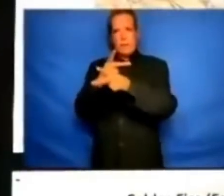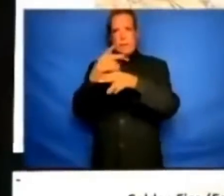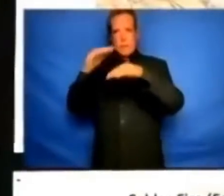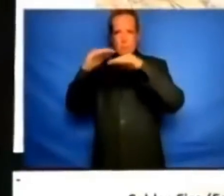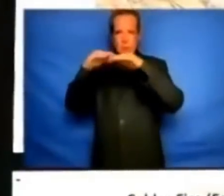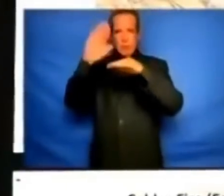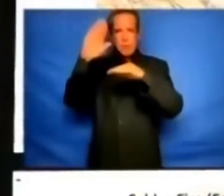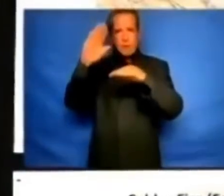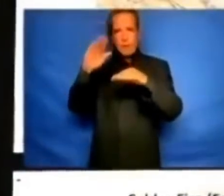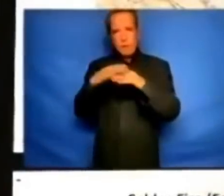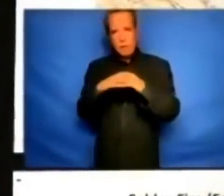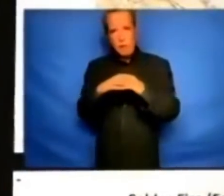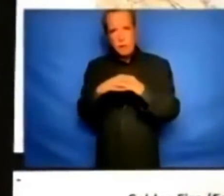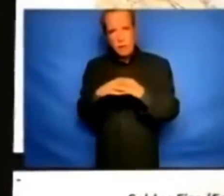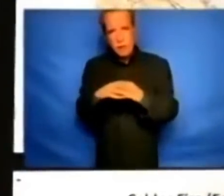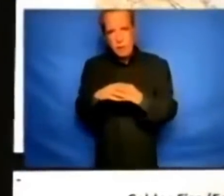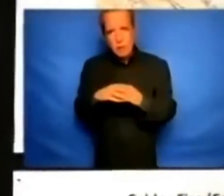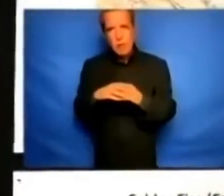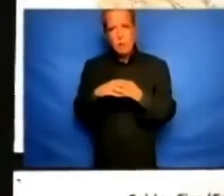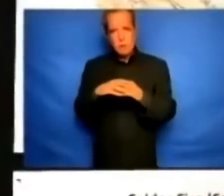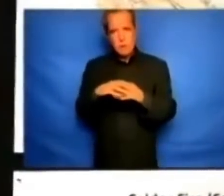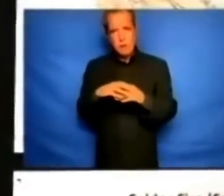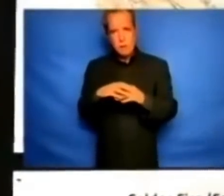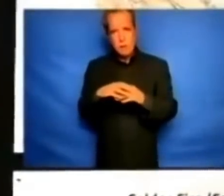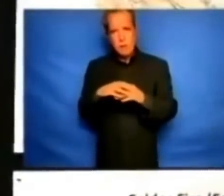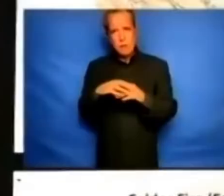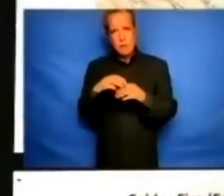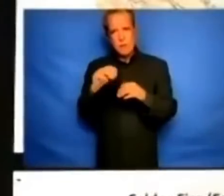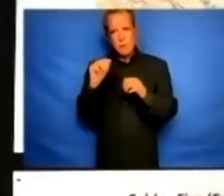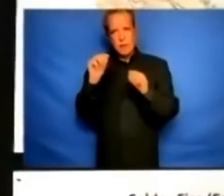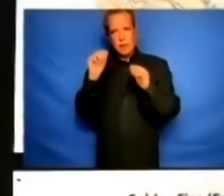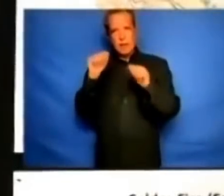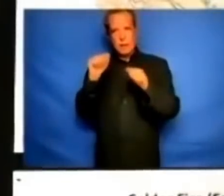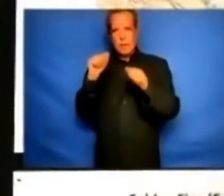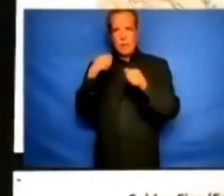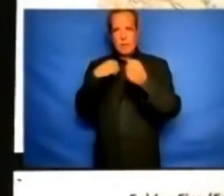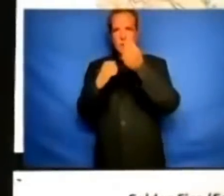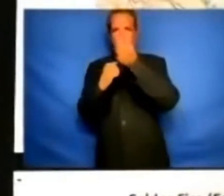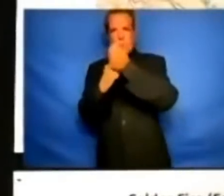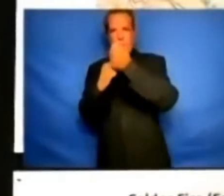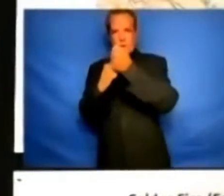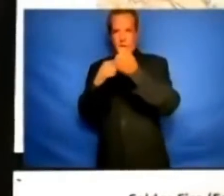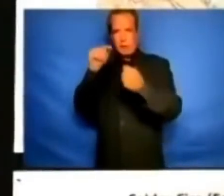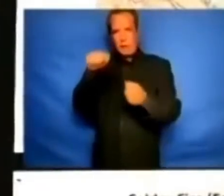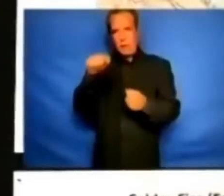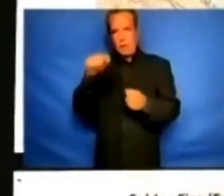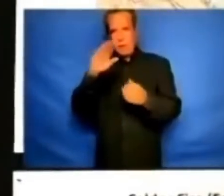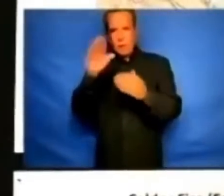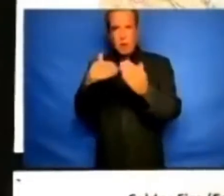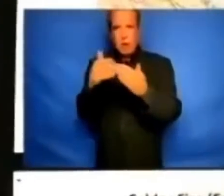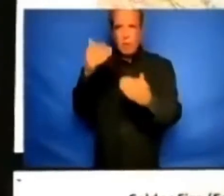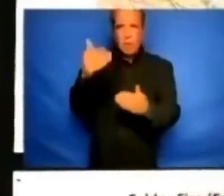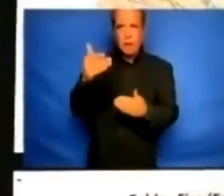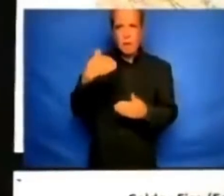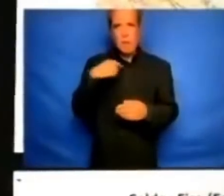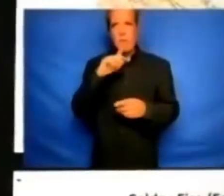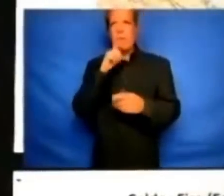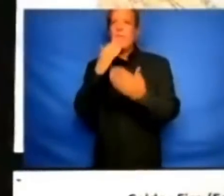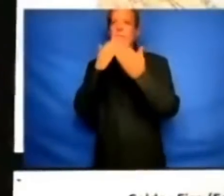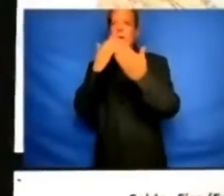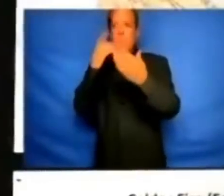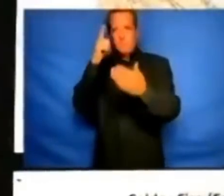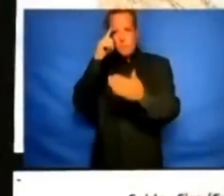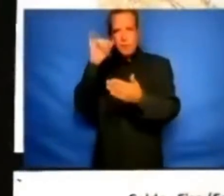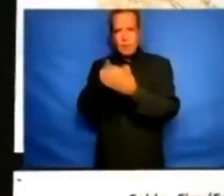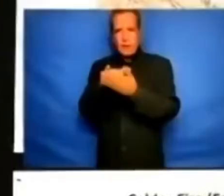collection services throughout this incident, and that is with the support of all the local authorities here. So we really appreciate that. As of Monday